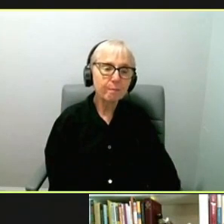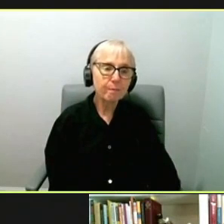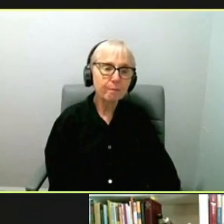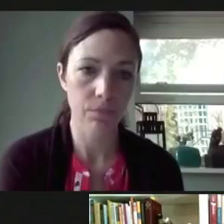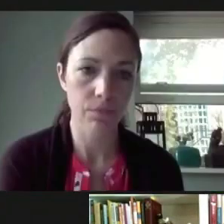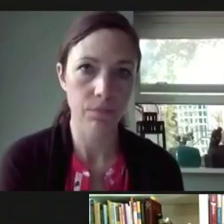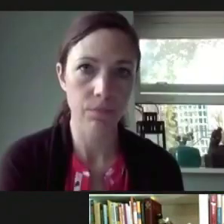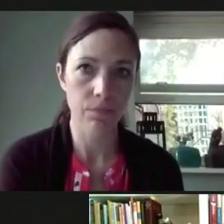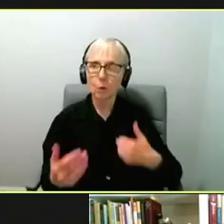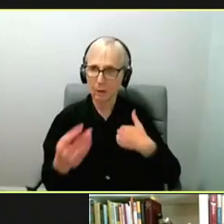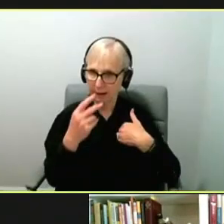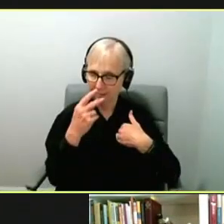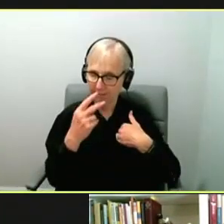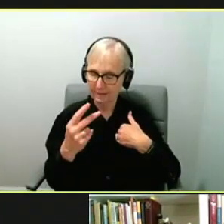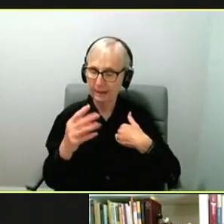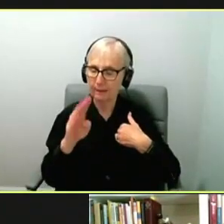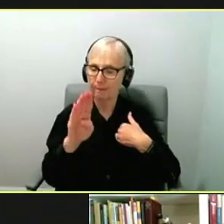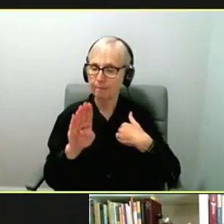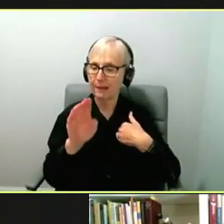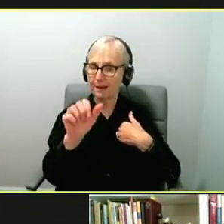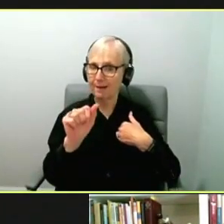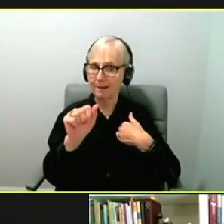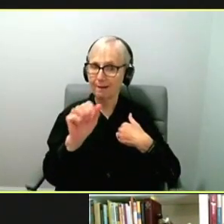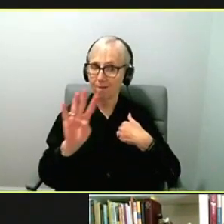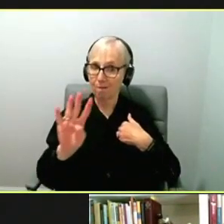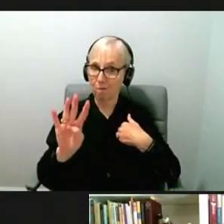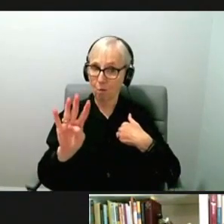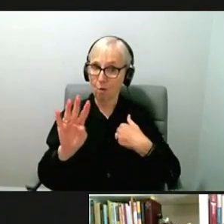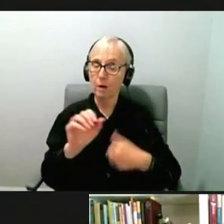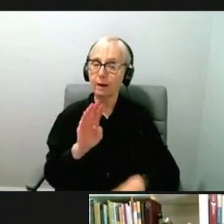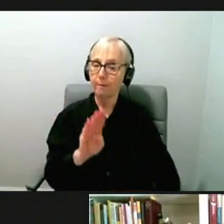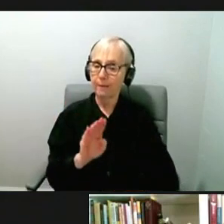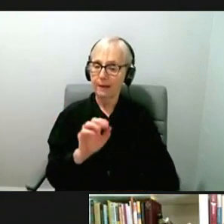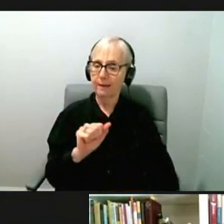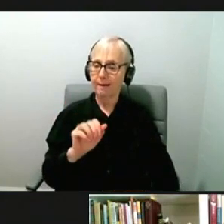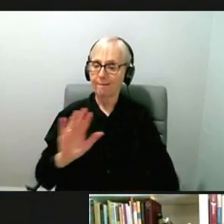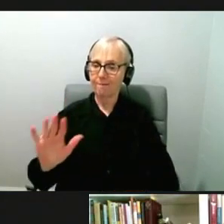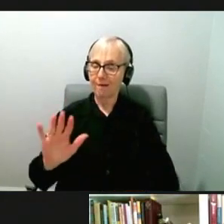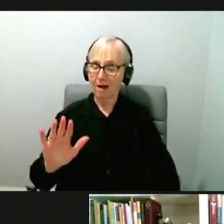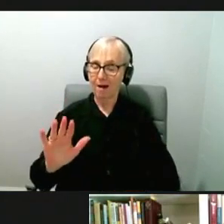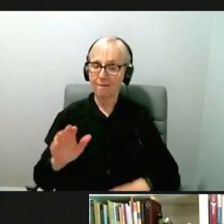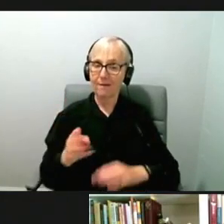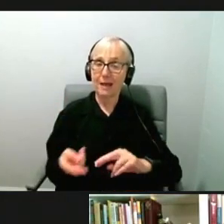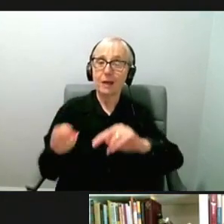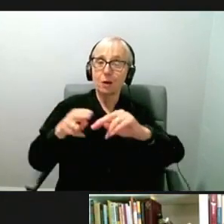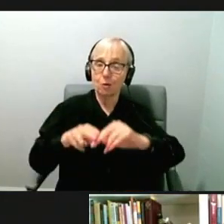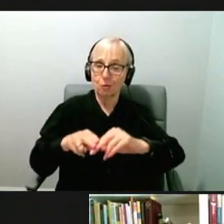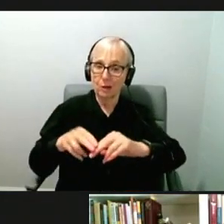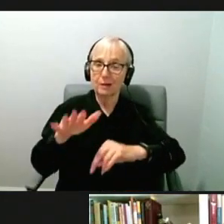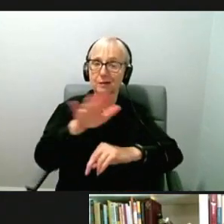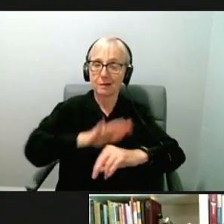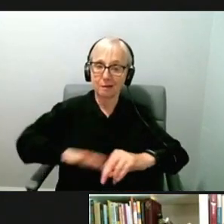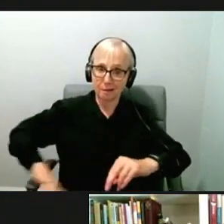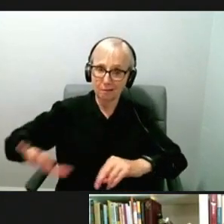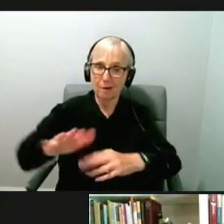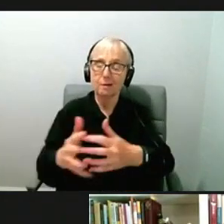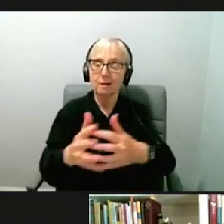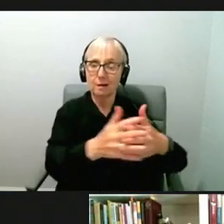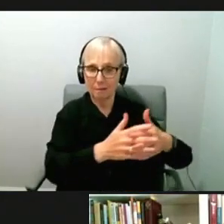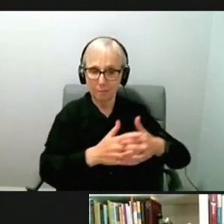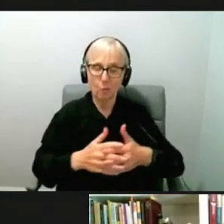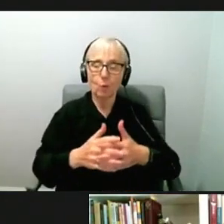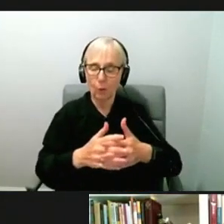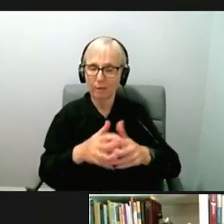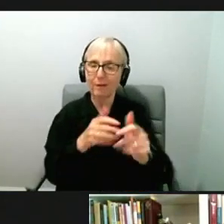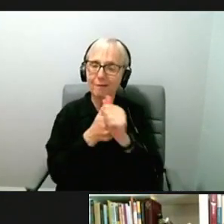We have seen the BA4 and 5 increase across the country, and so we believe that we're right in sync with what's going on across